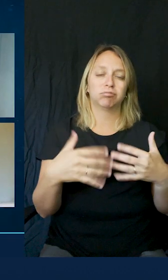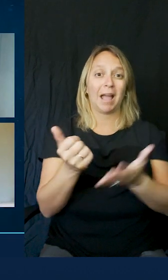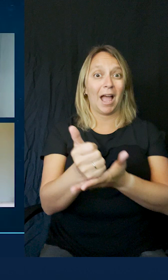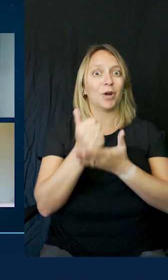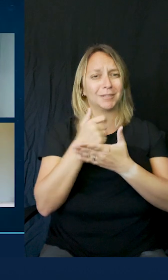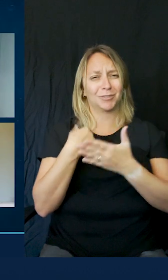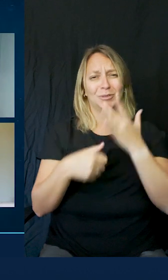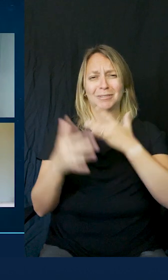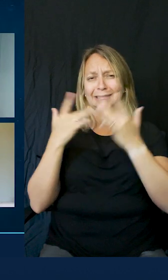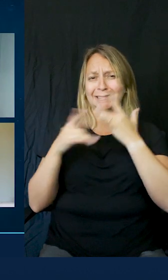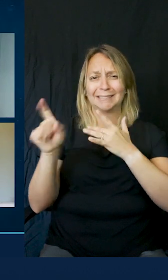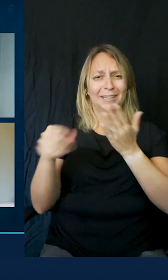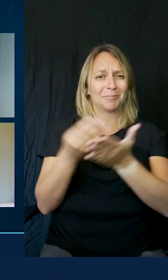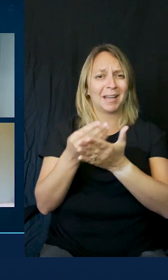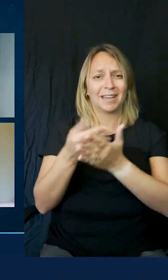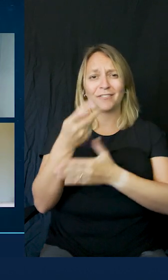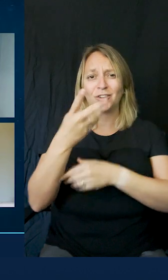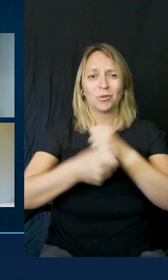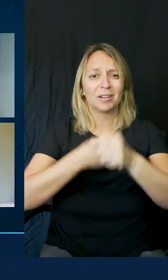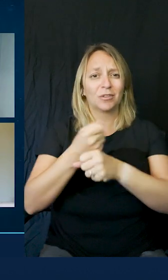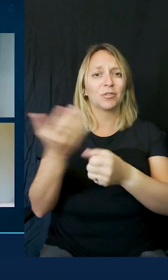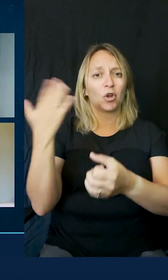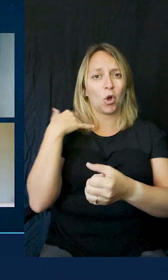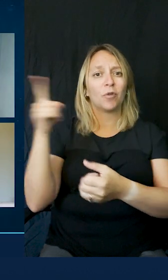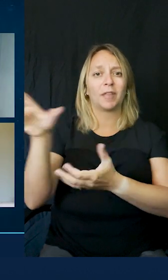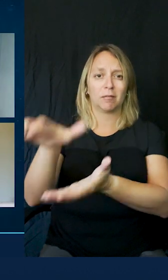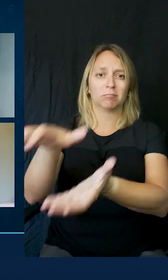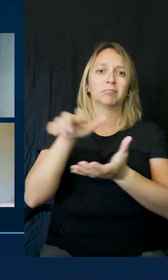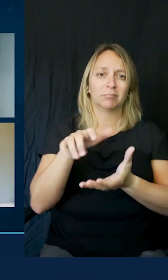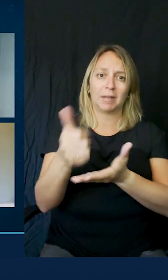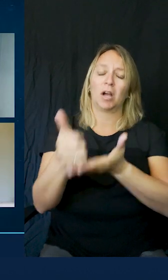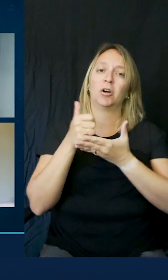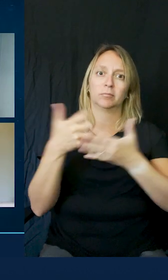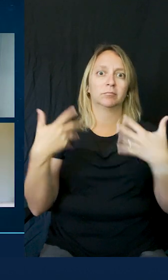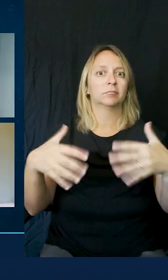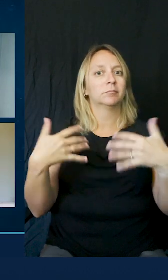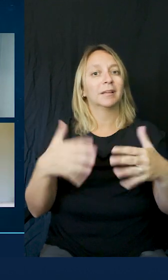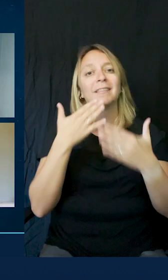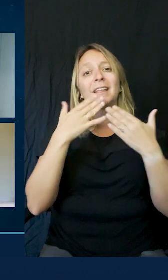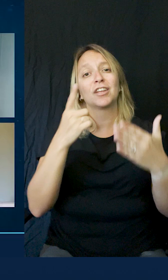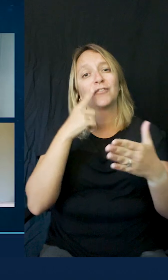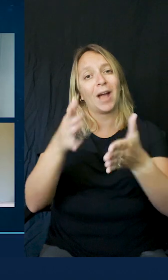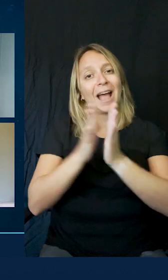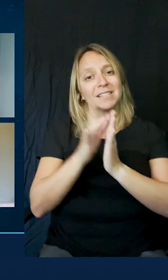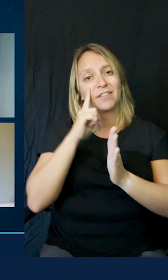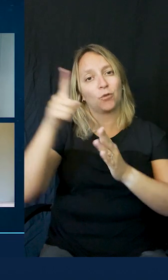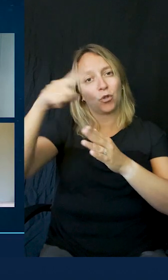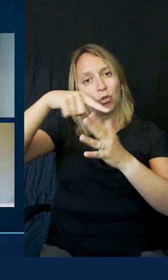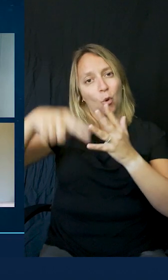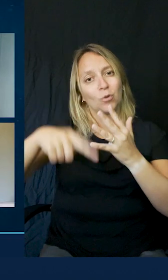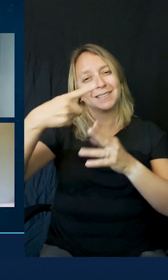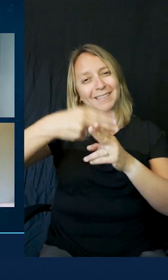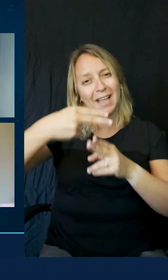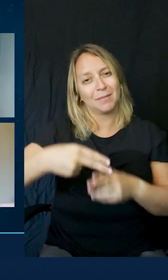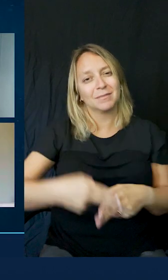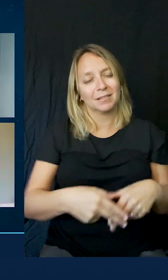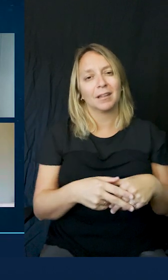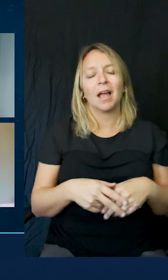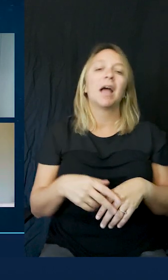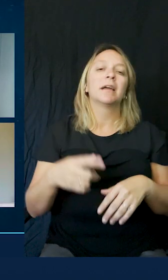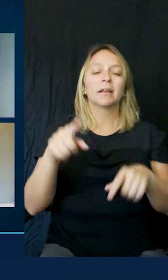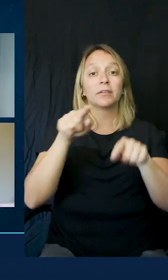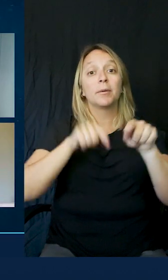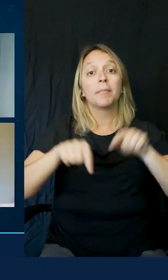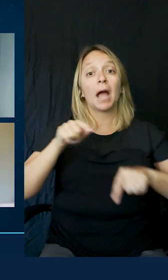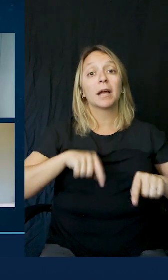when we really needed funding a couple of years ago. So thanks for asking for those names, Jenny. Yeah, and if you would back up and read